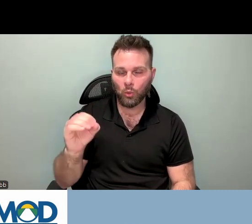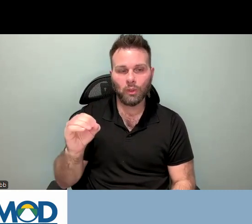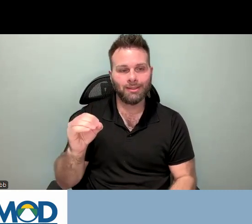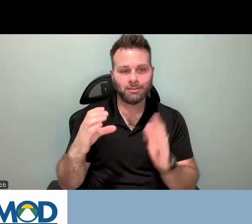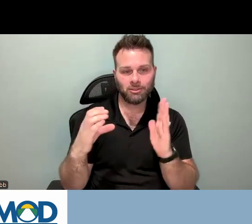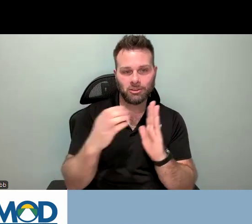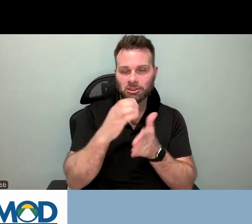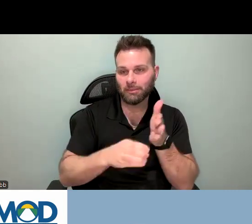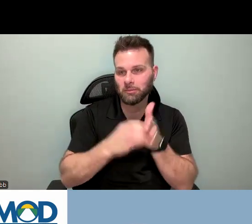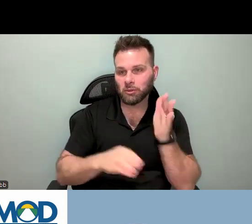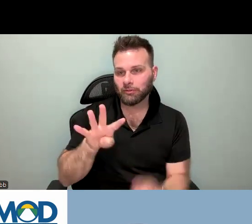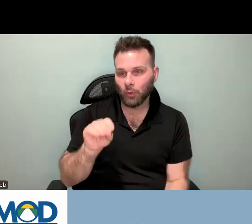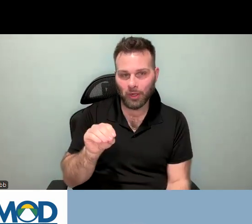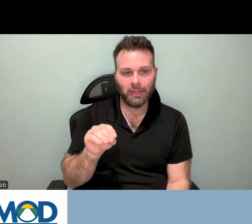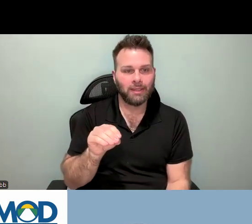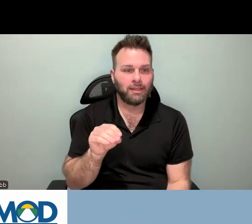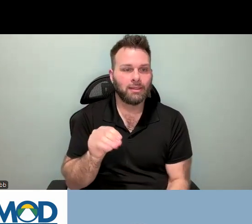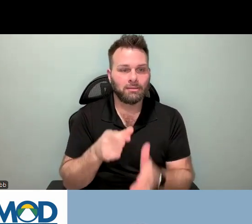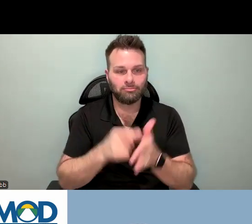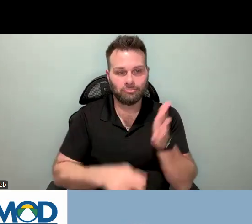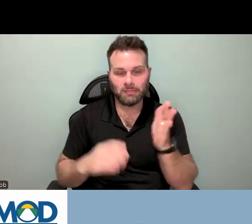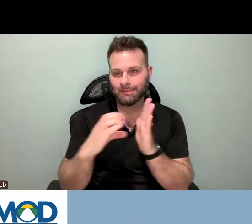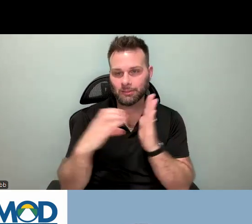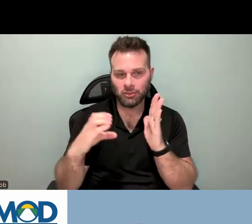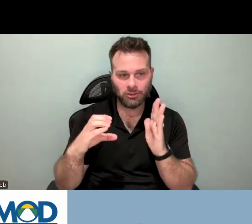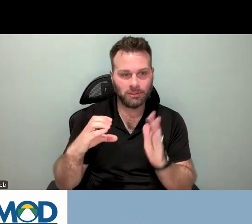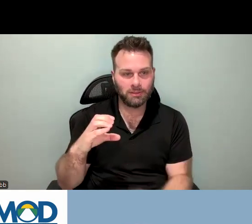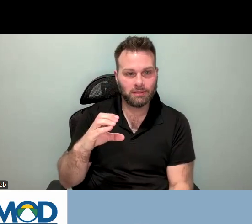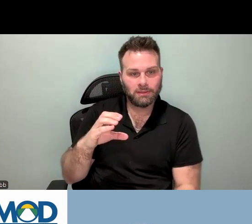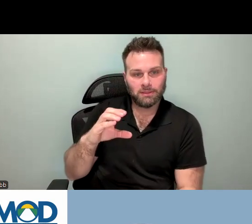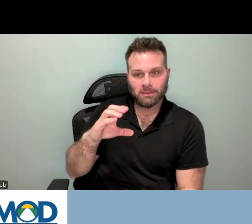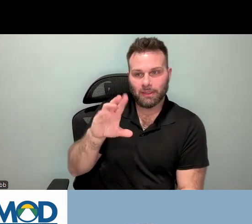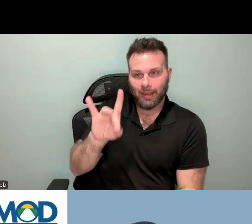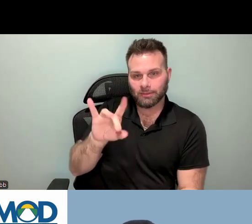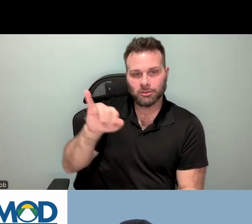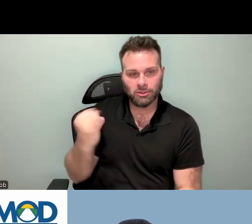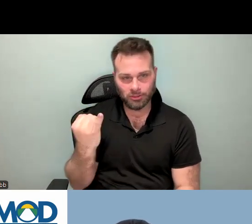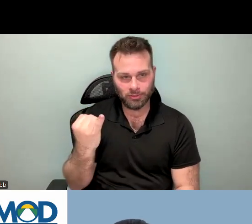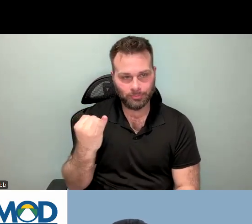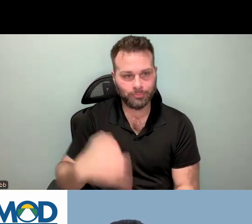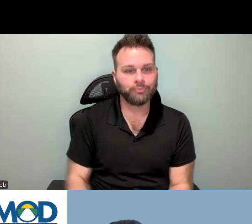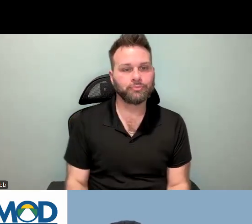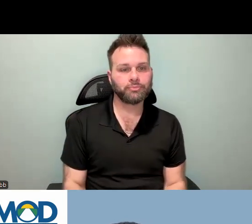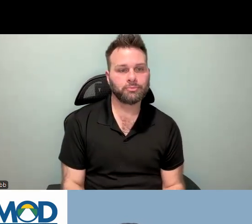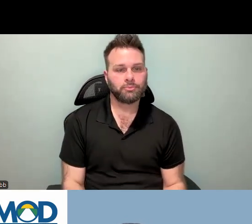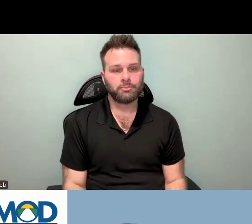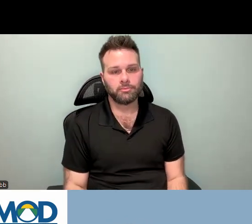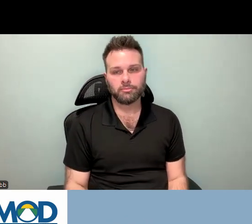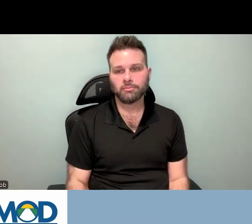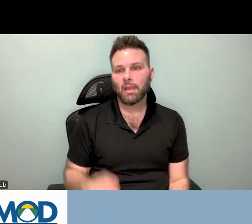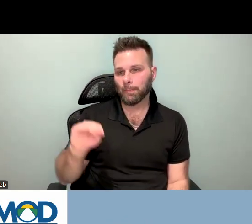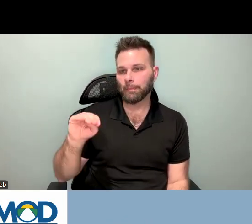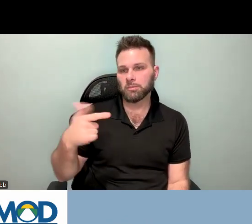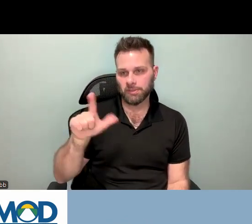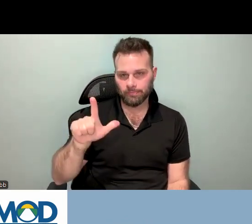8J. And you can see that on the slide here, MGL Chapter 40, Mass General Law, Chapter 40, Section 8J,